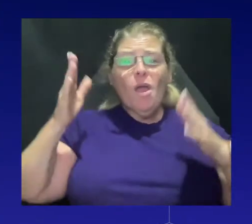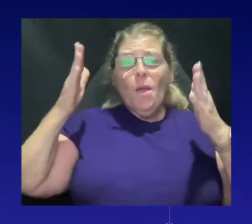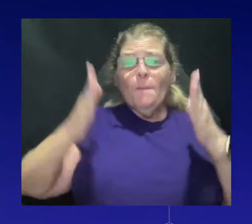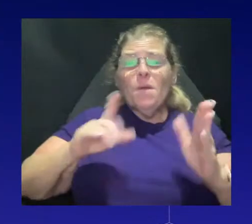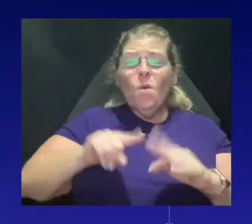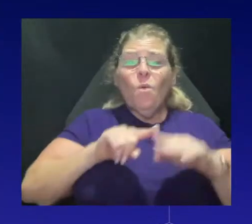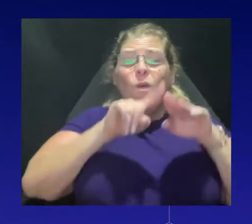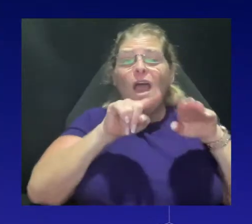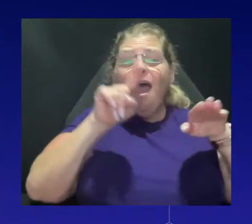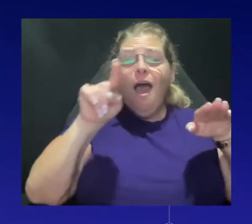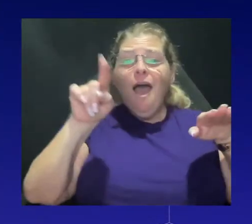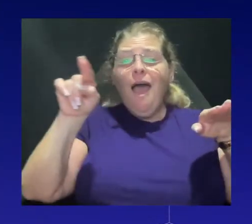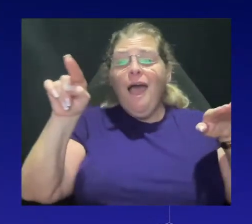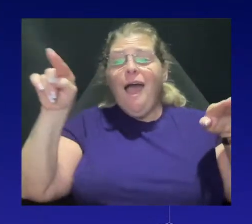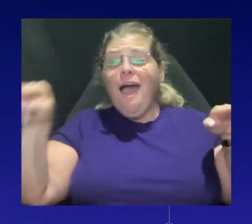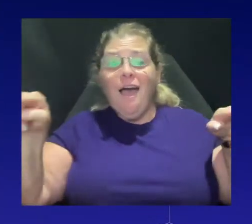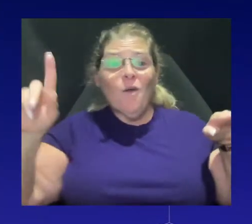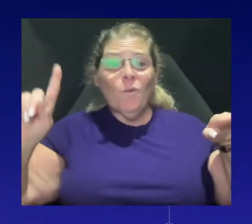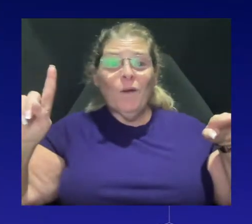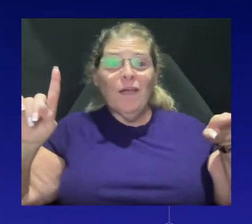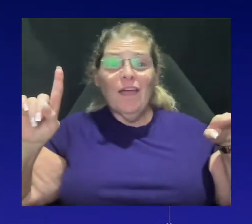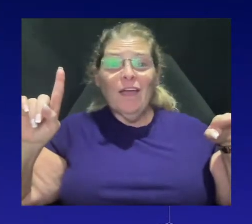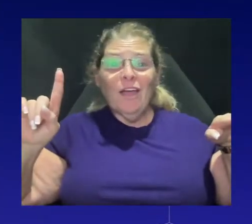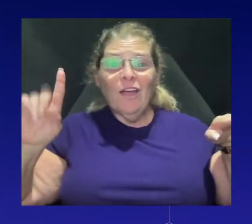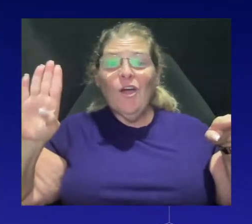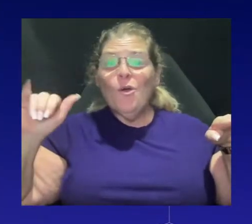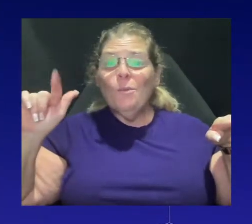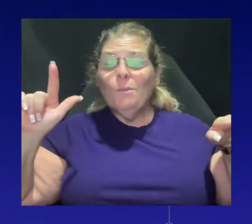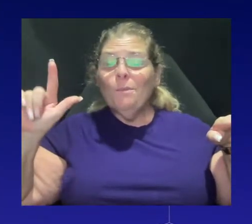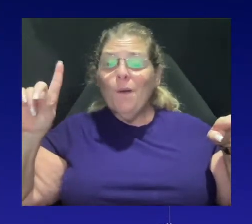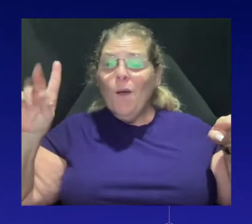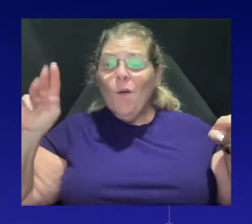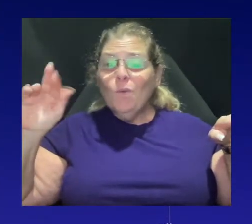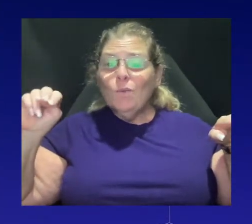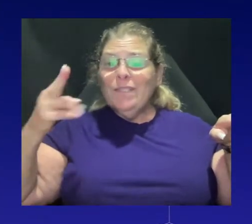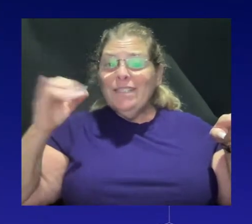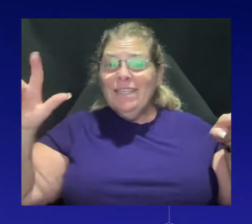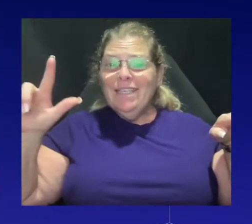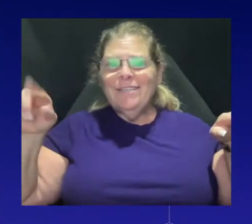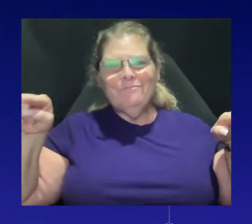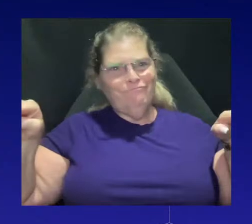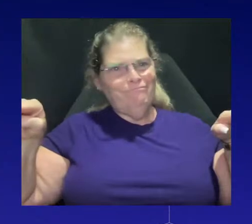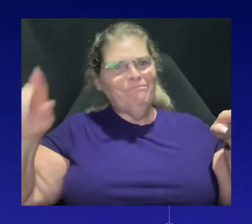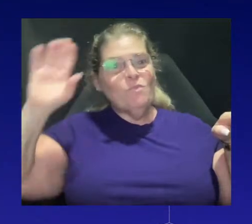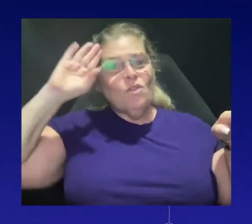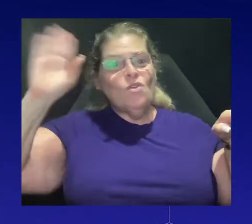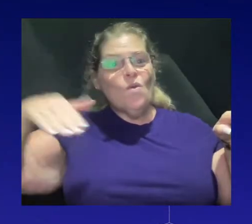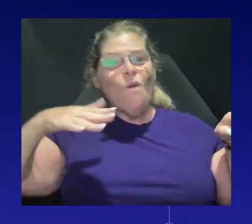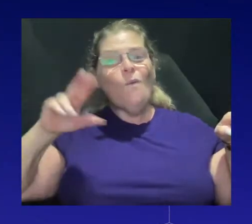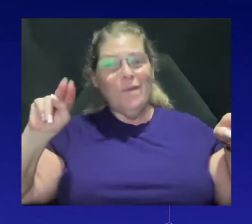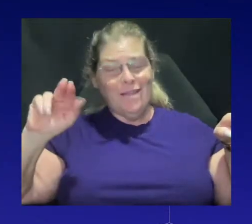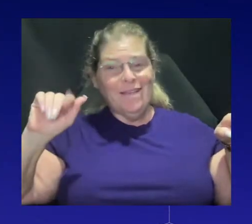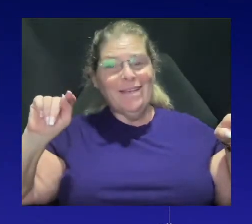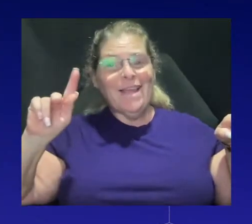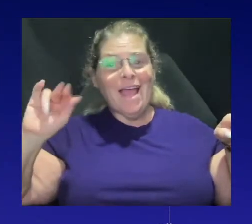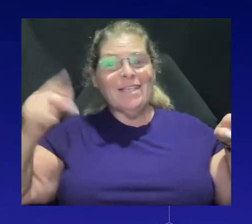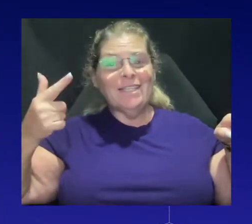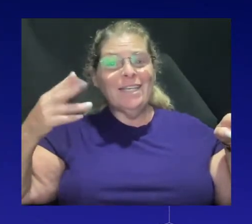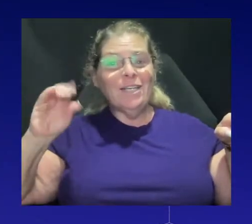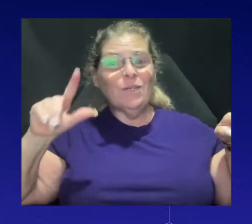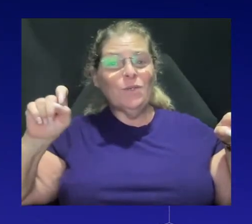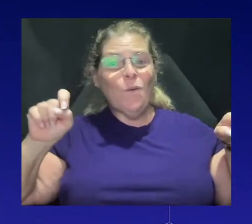Hills, you know, Nat King Cole, my grandmother loved him. But he was subjected to